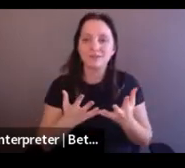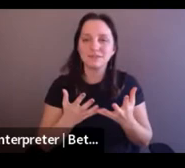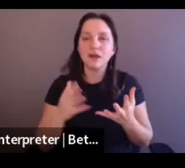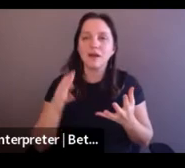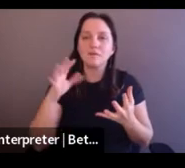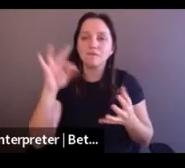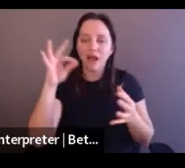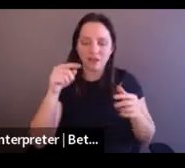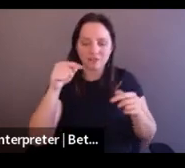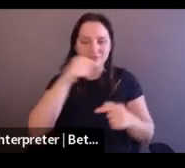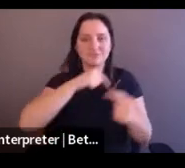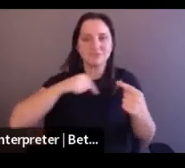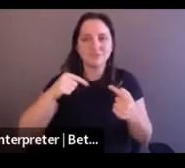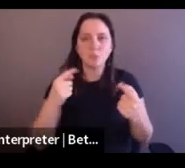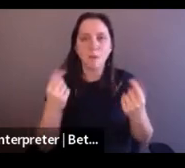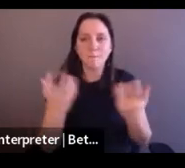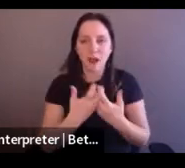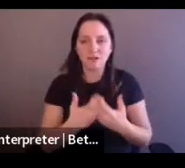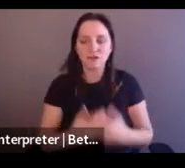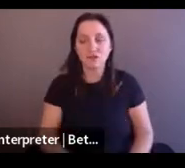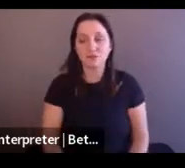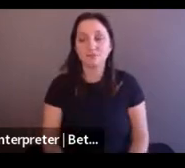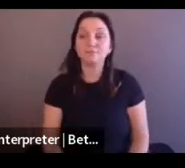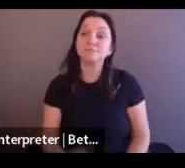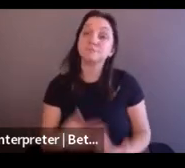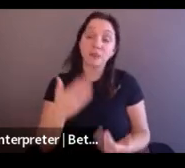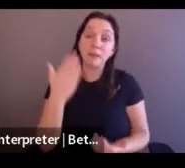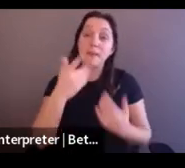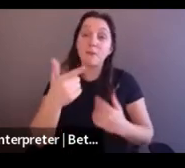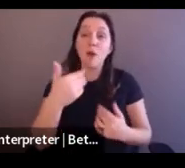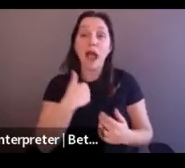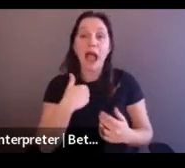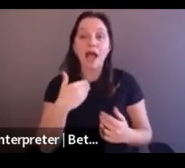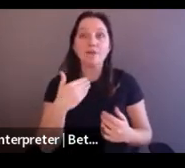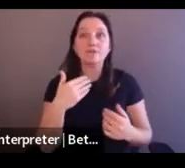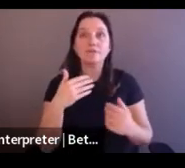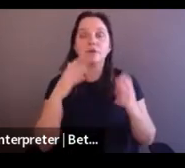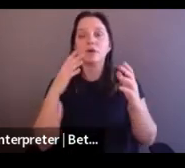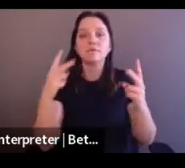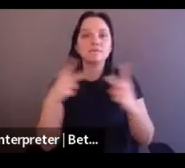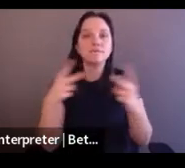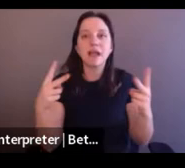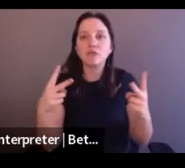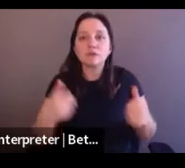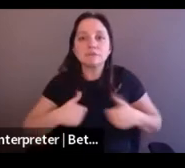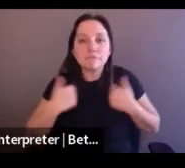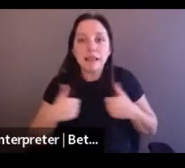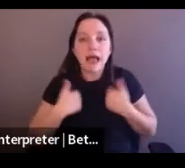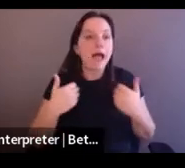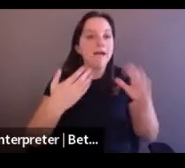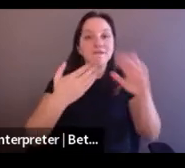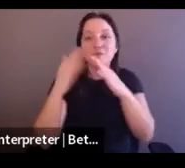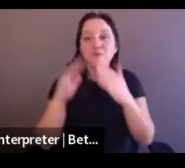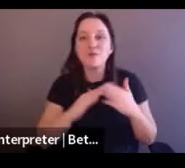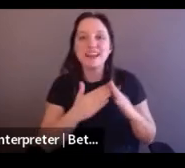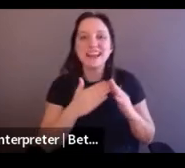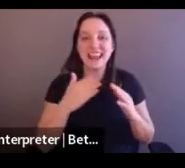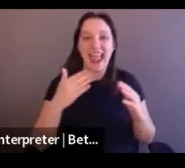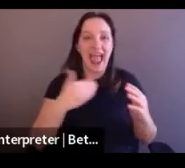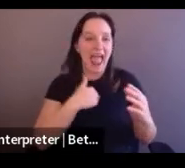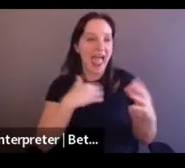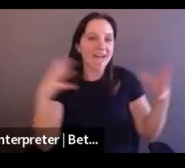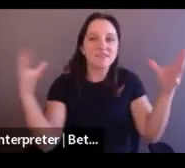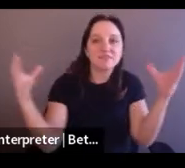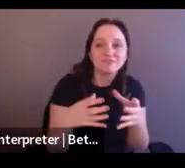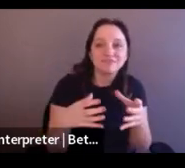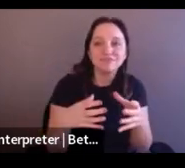really vibrant community, which has really active sort of mutual aid networks and maybe newsletters. I mean, maybe there's, you know, sort of gathering